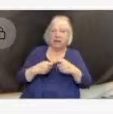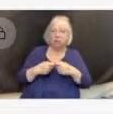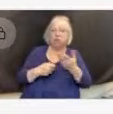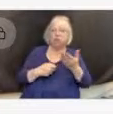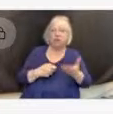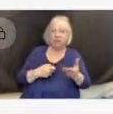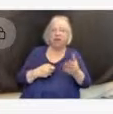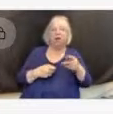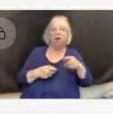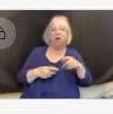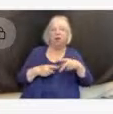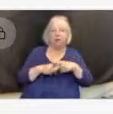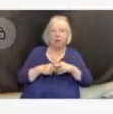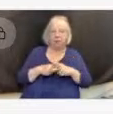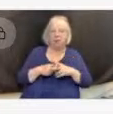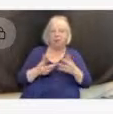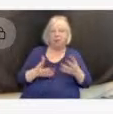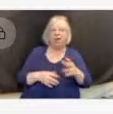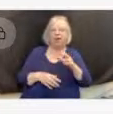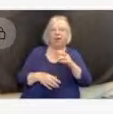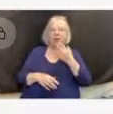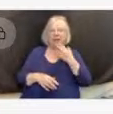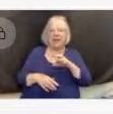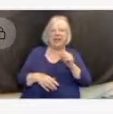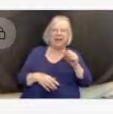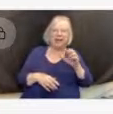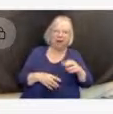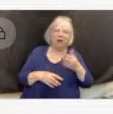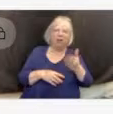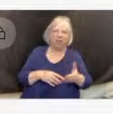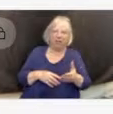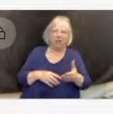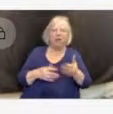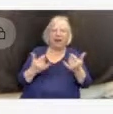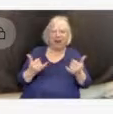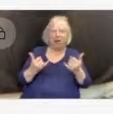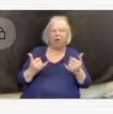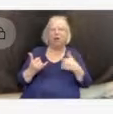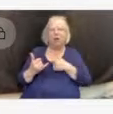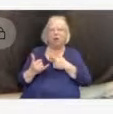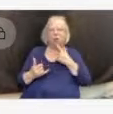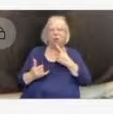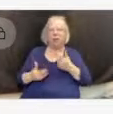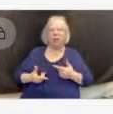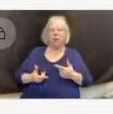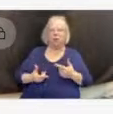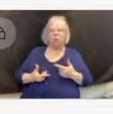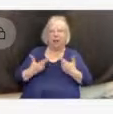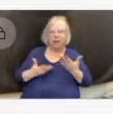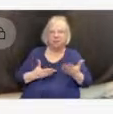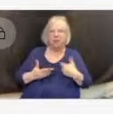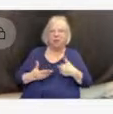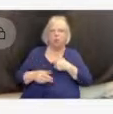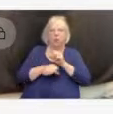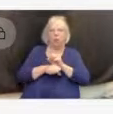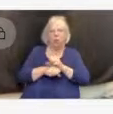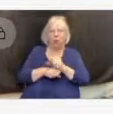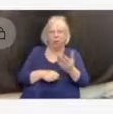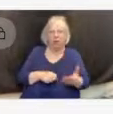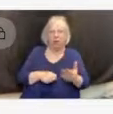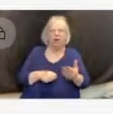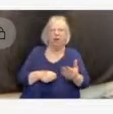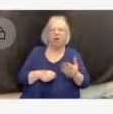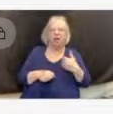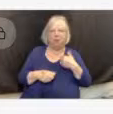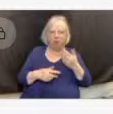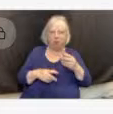the heating and air guys are there, the siding guys are there. And we lived there, we worked there, and have been there for